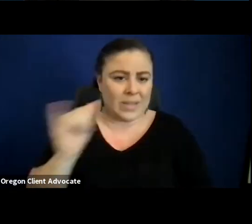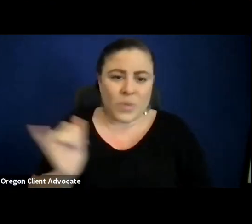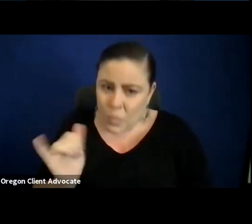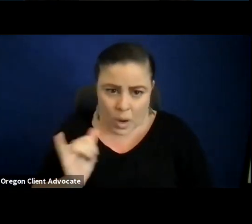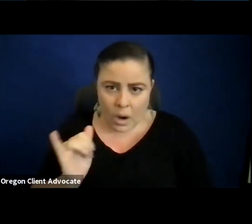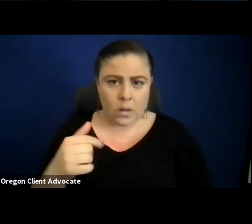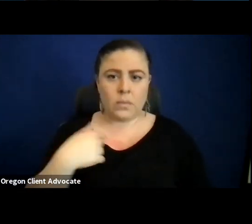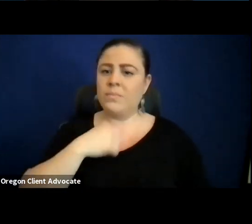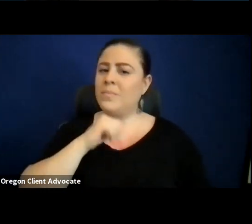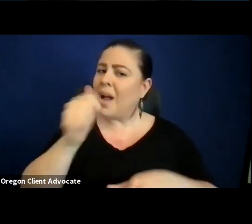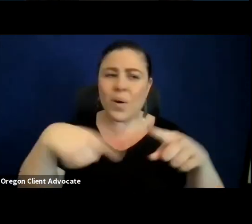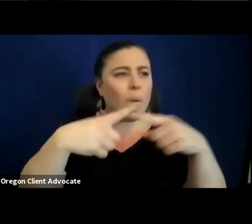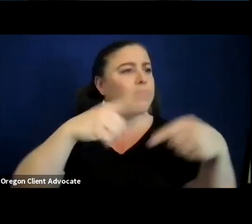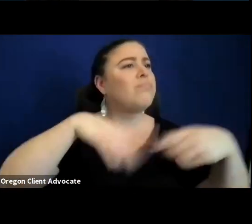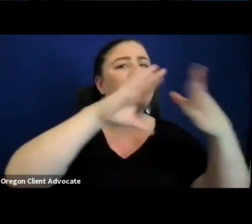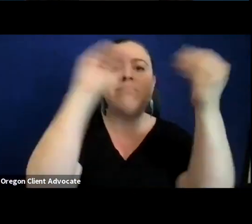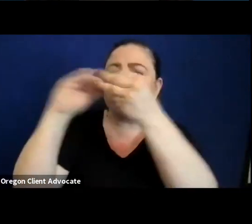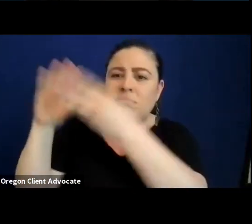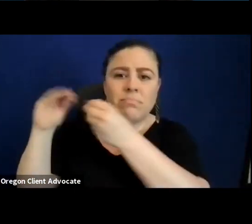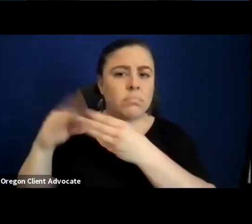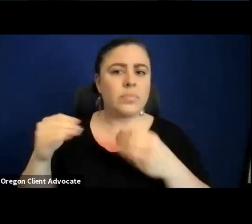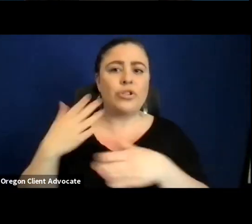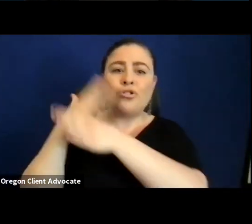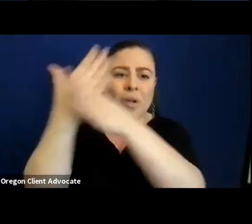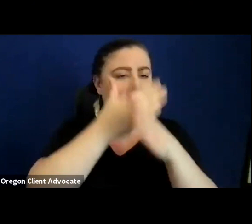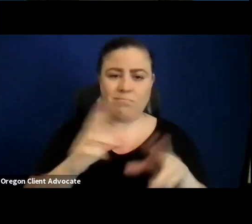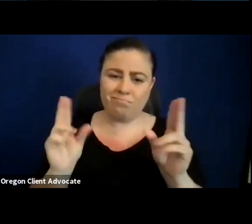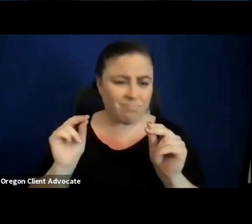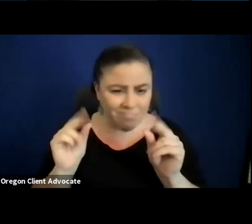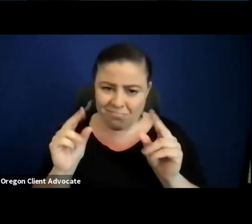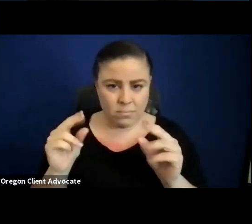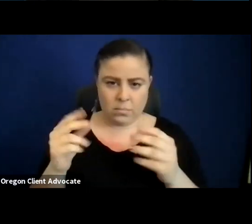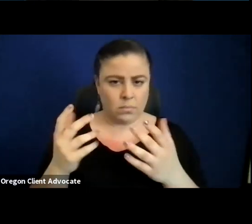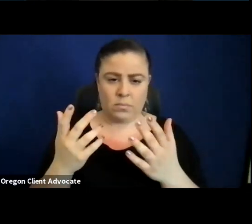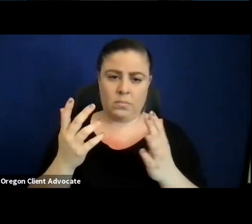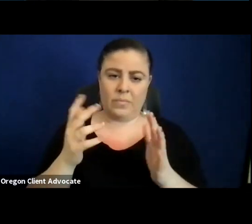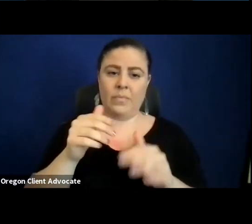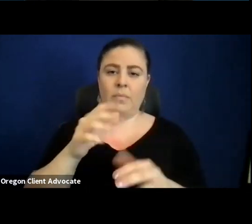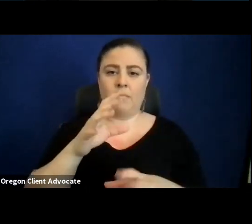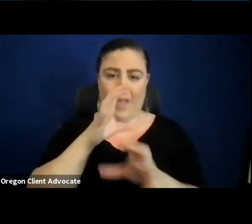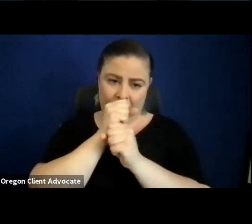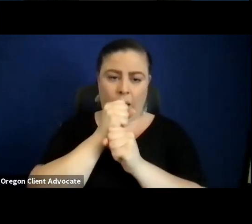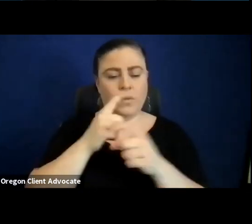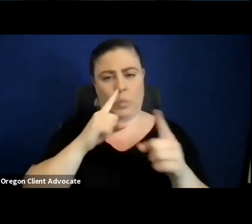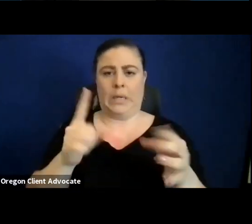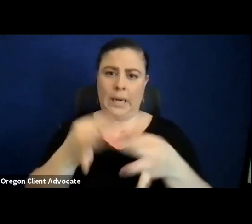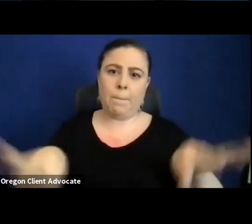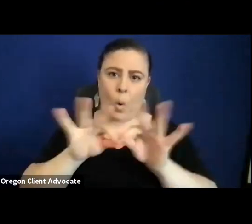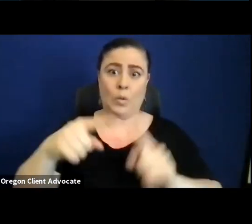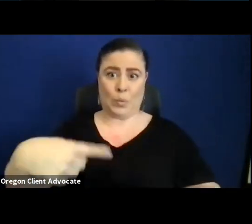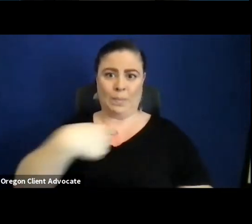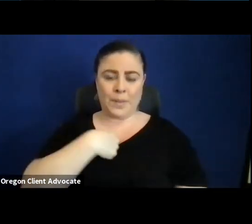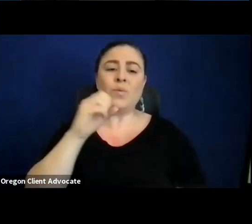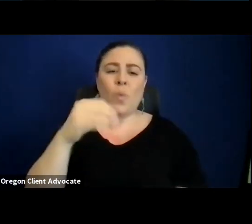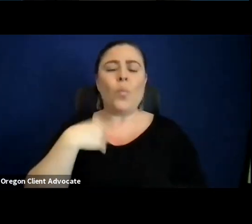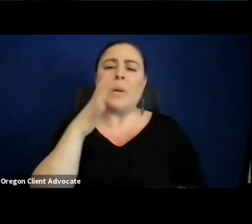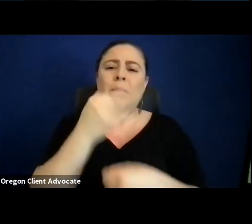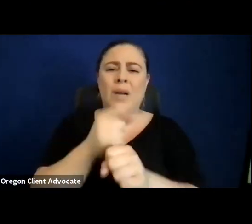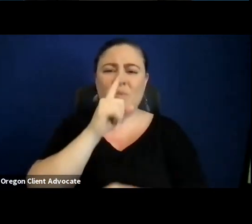let you know too that we respect your privacy as well. We are not going to go out and share your information out to the public. We keep